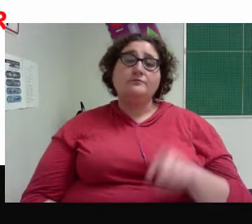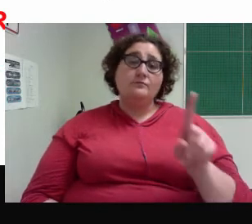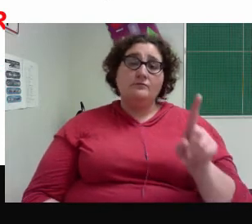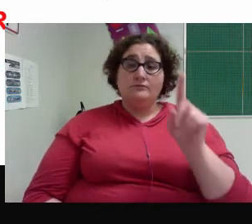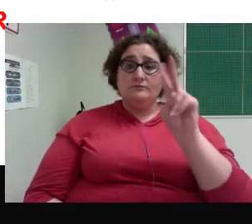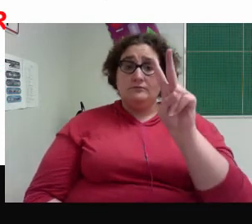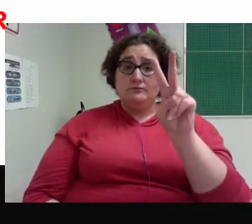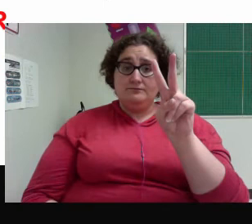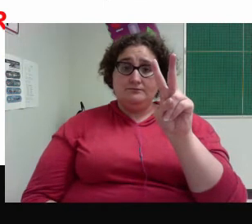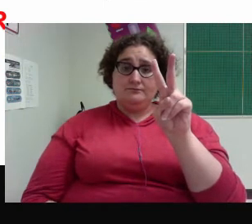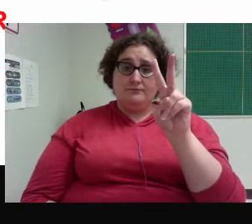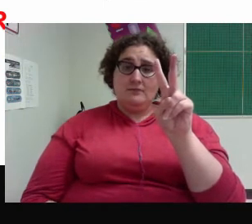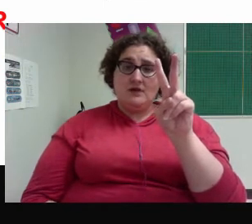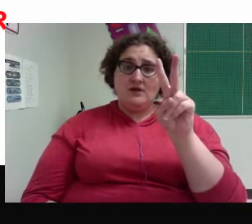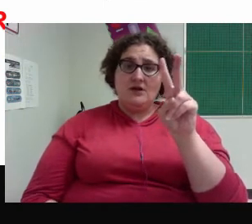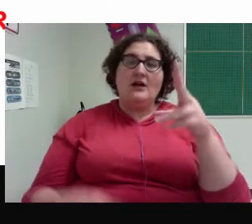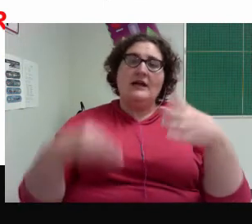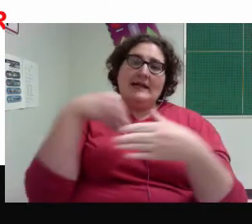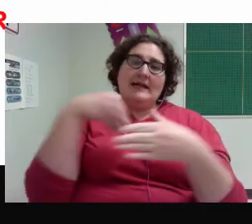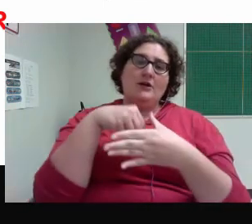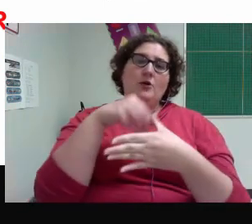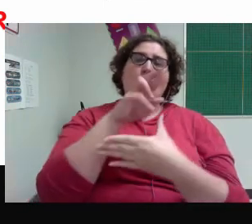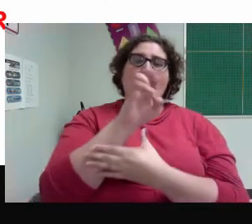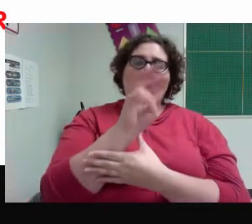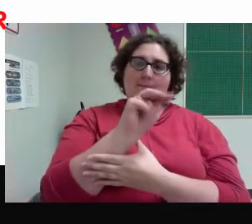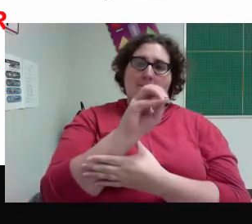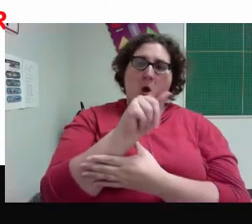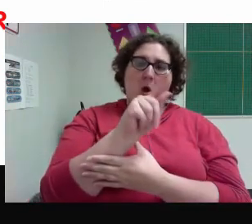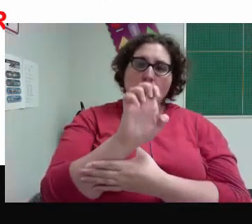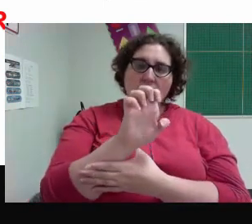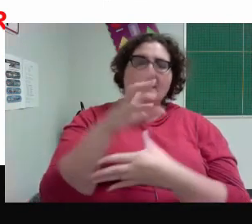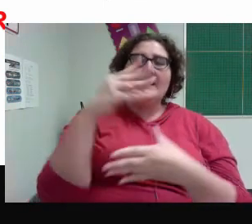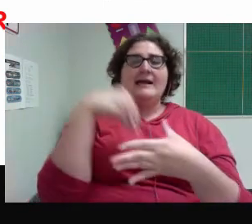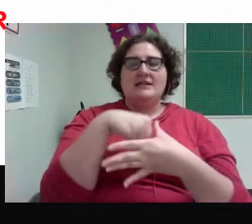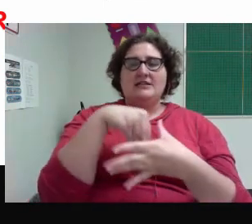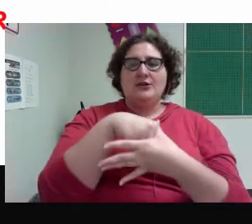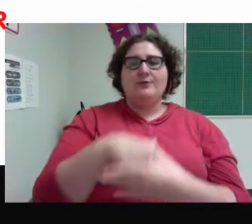One and 2 are our remote